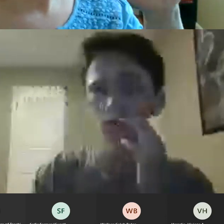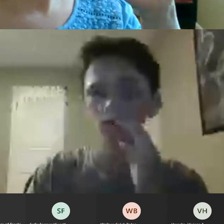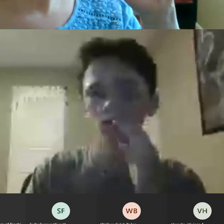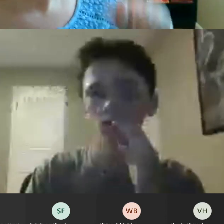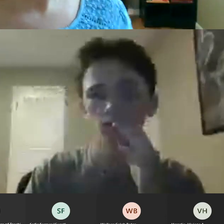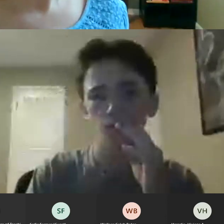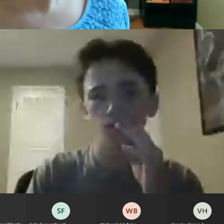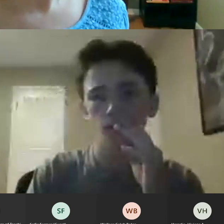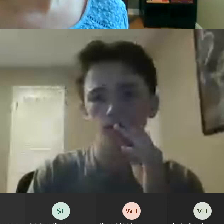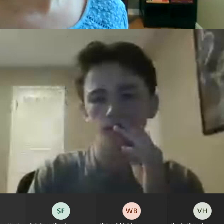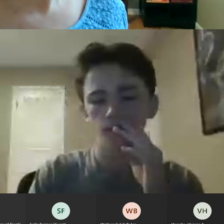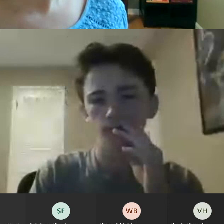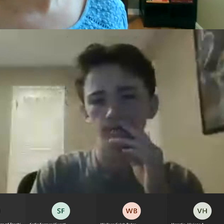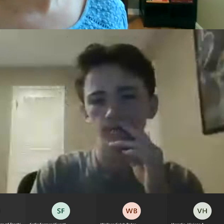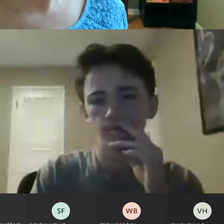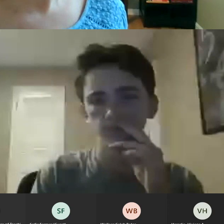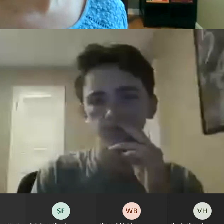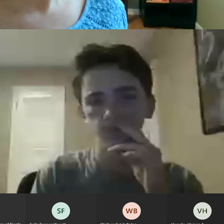11th.